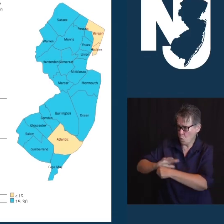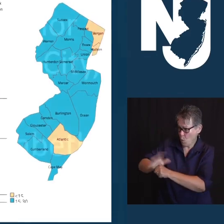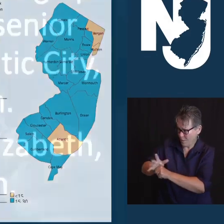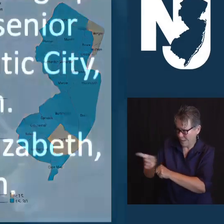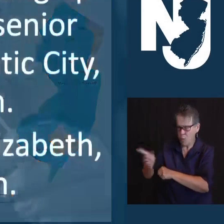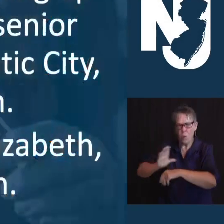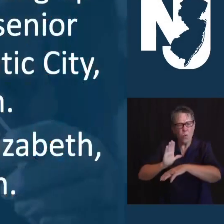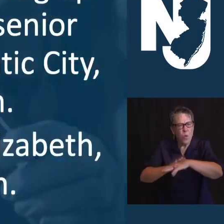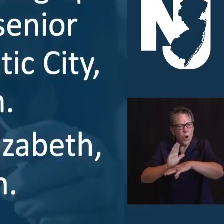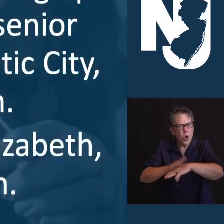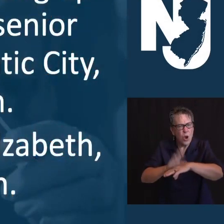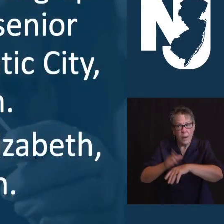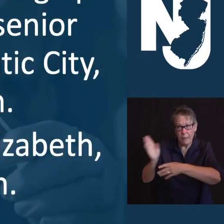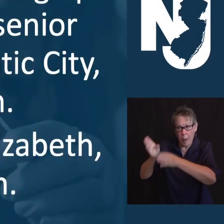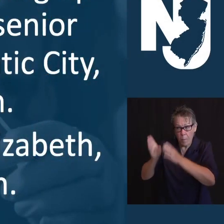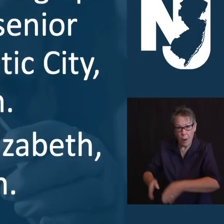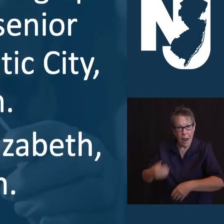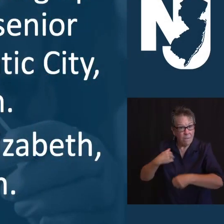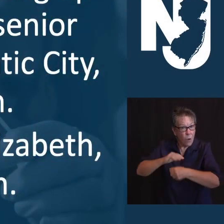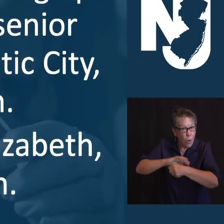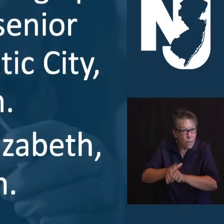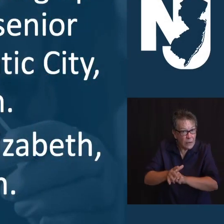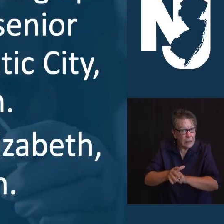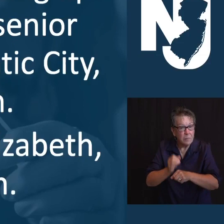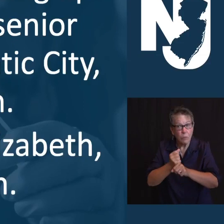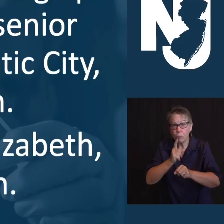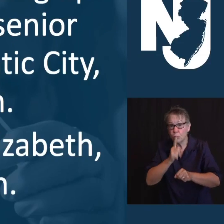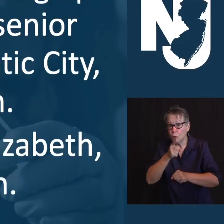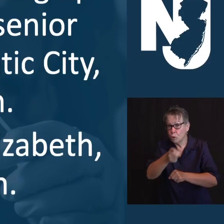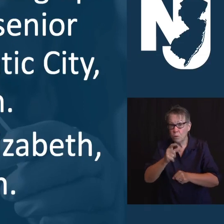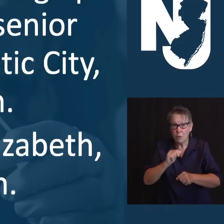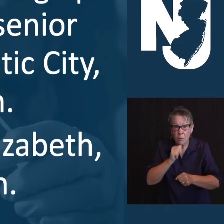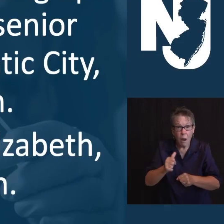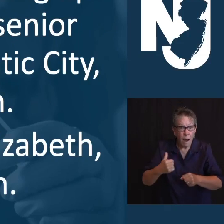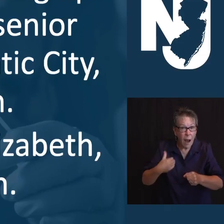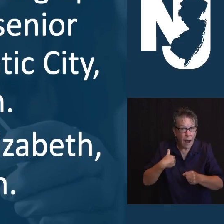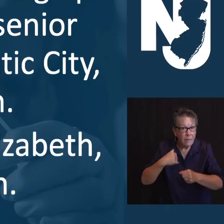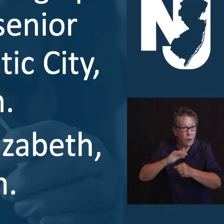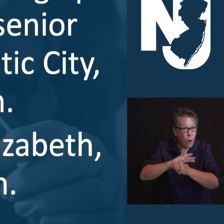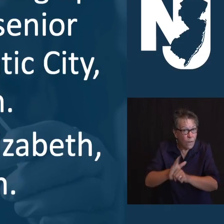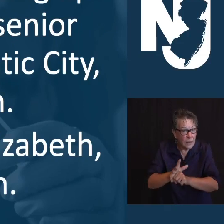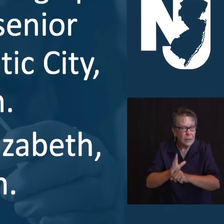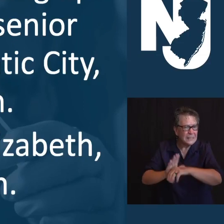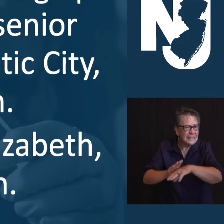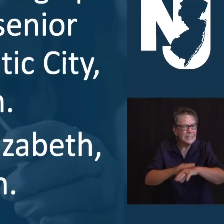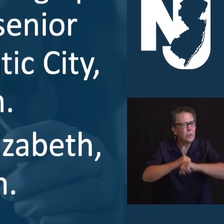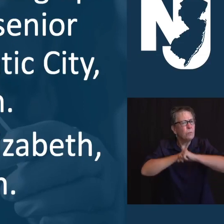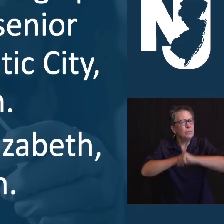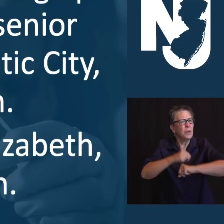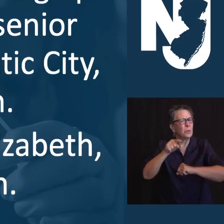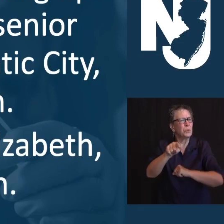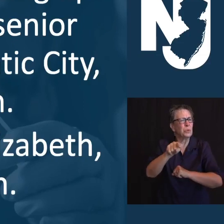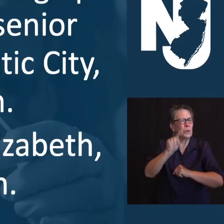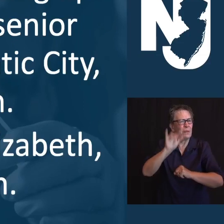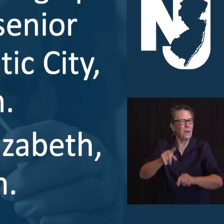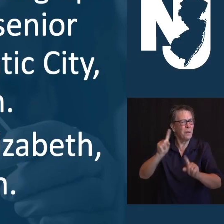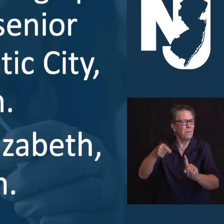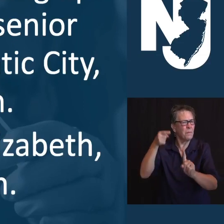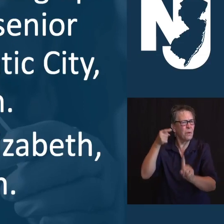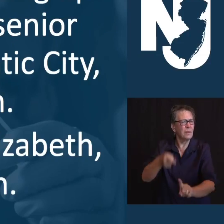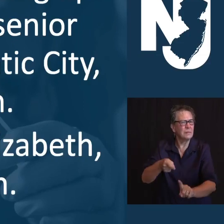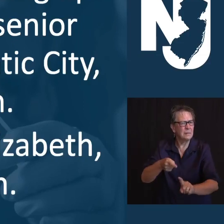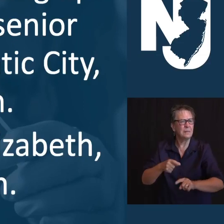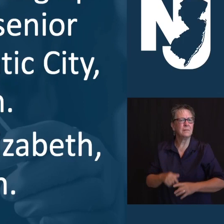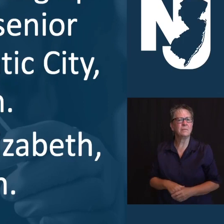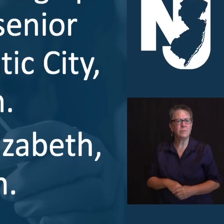And to another key point that we've stressed time and again, testing. Judy and her team have been working with our private sector partner,